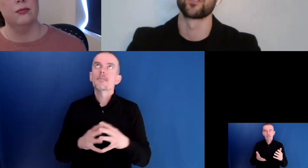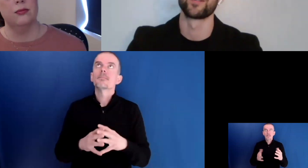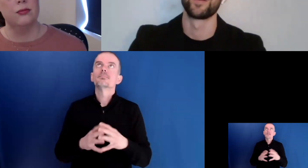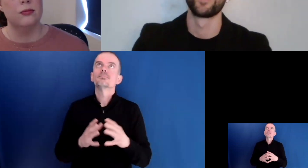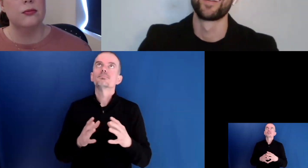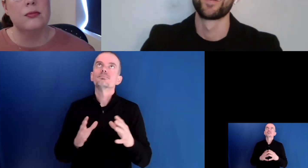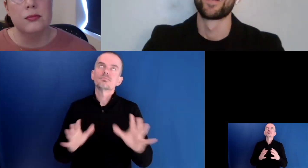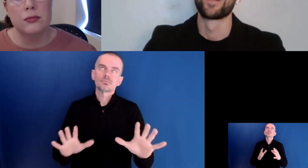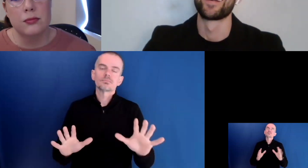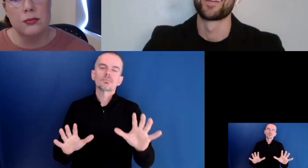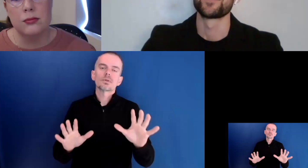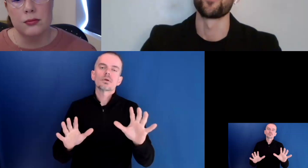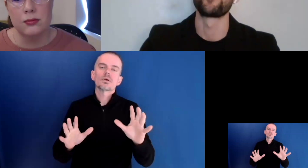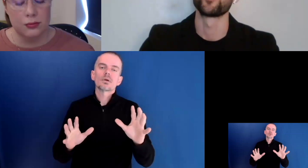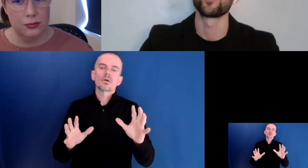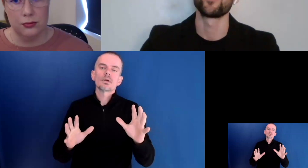mean,